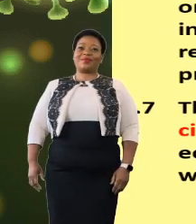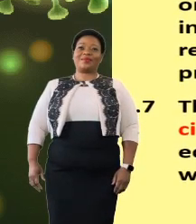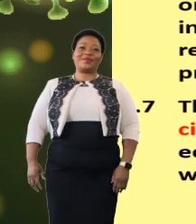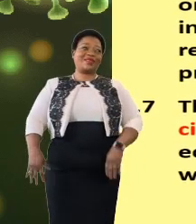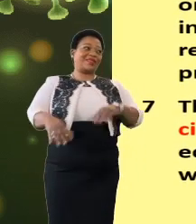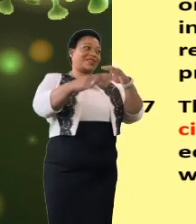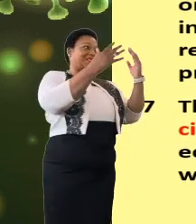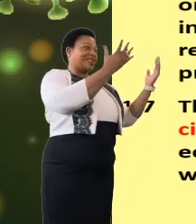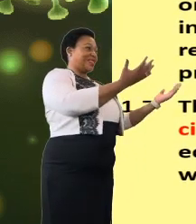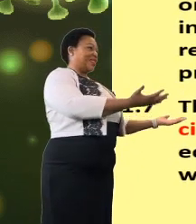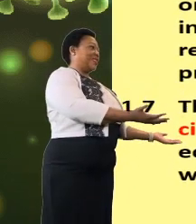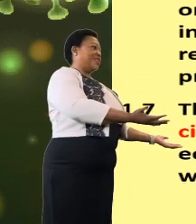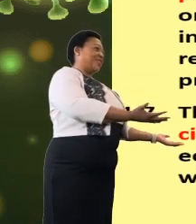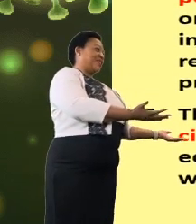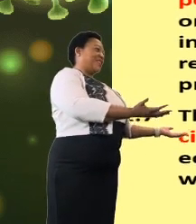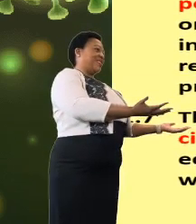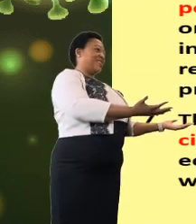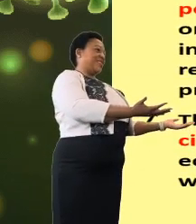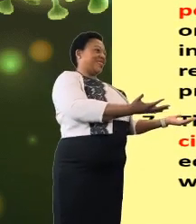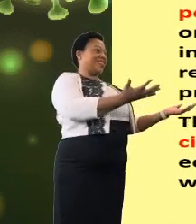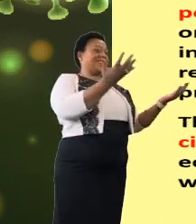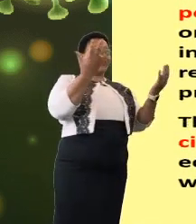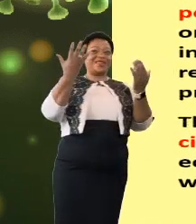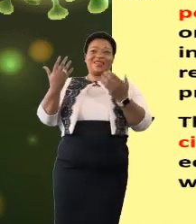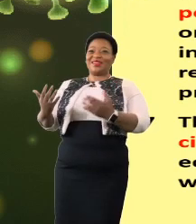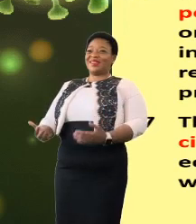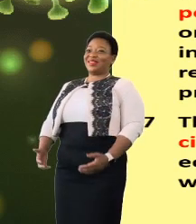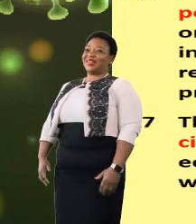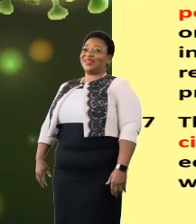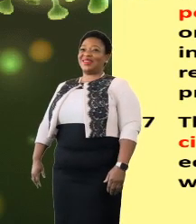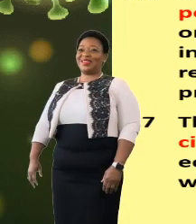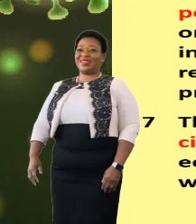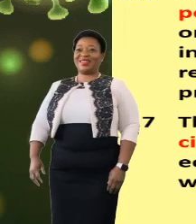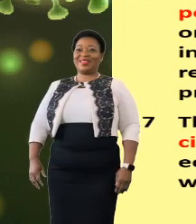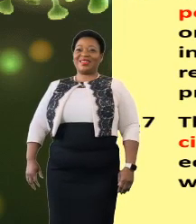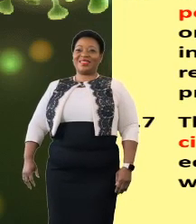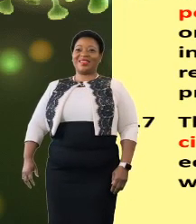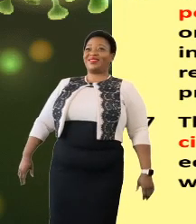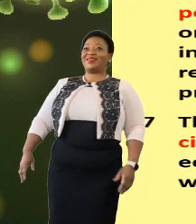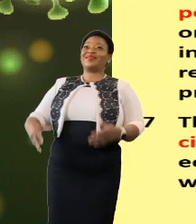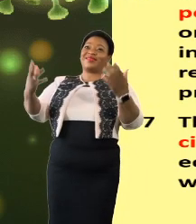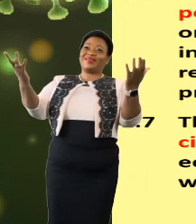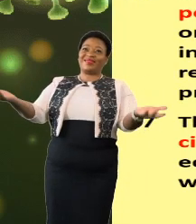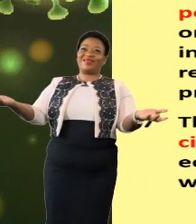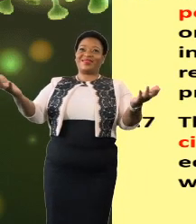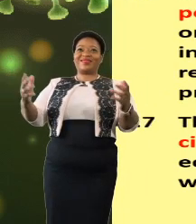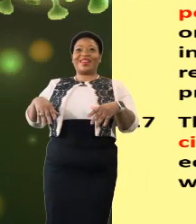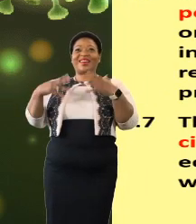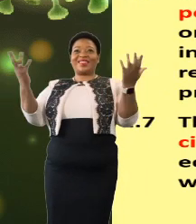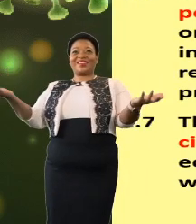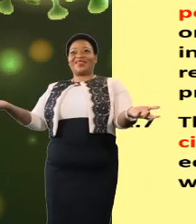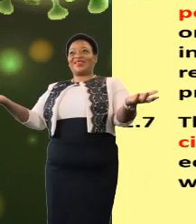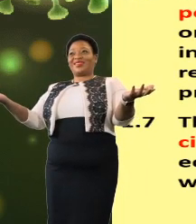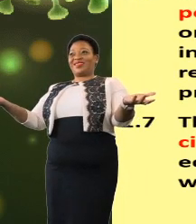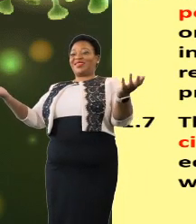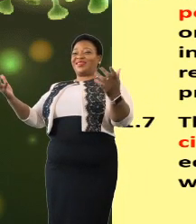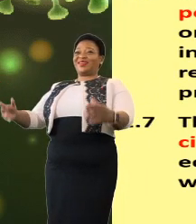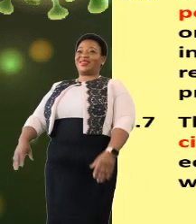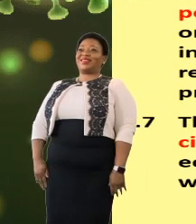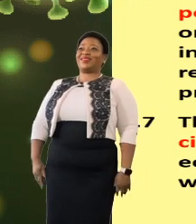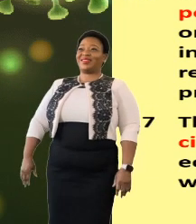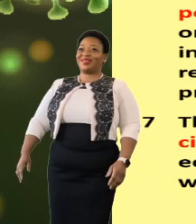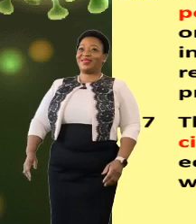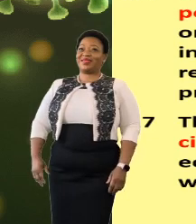out of here is definitely going to require extraordinary measures. So we cannot have, and I know that this has almost